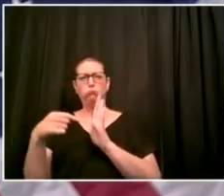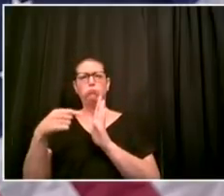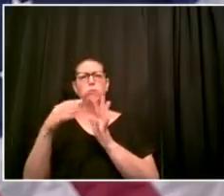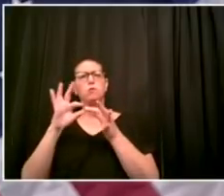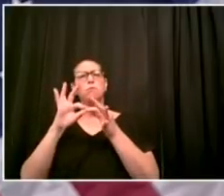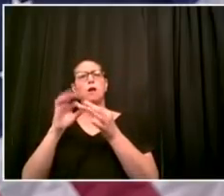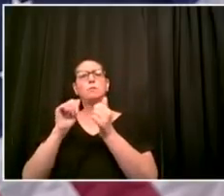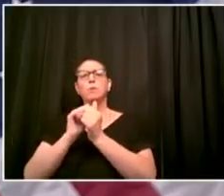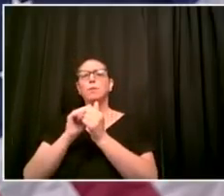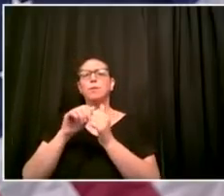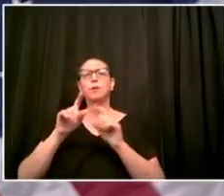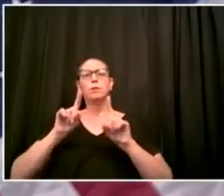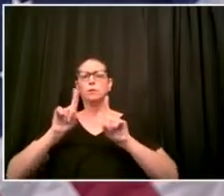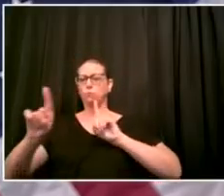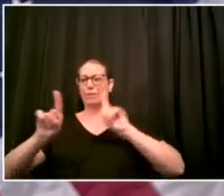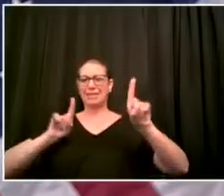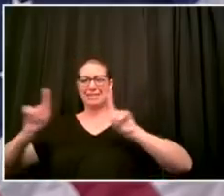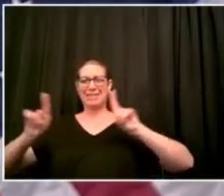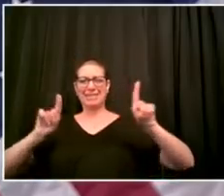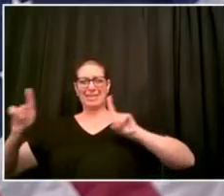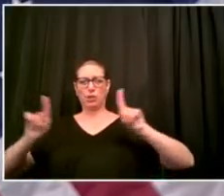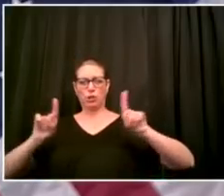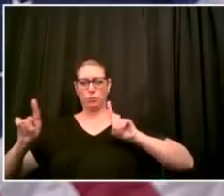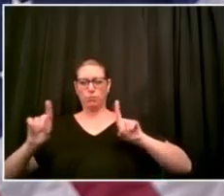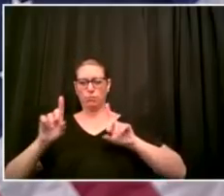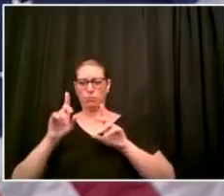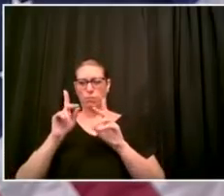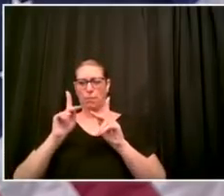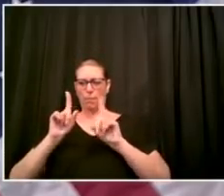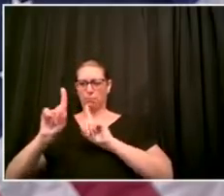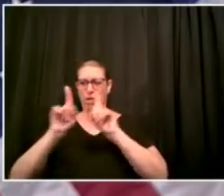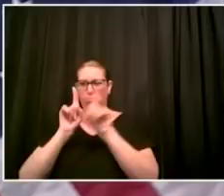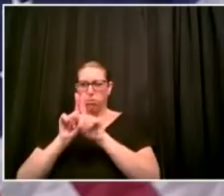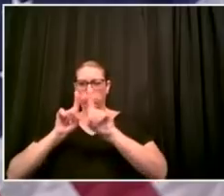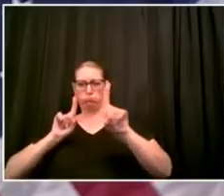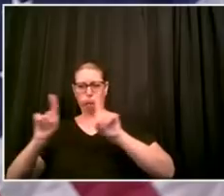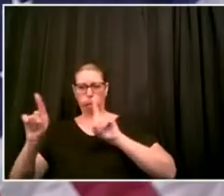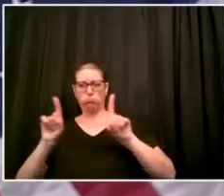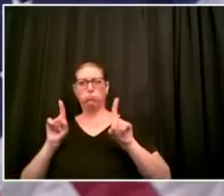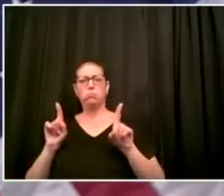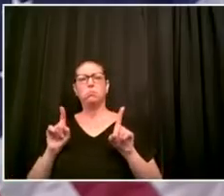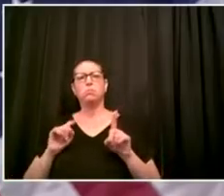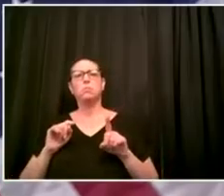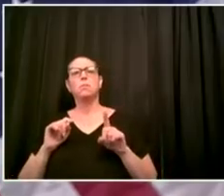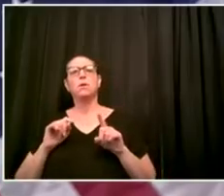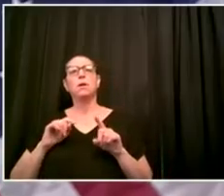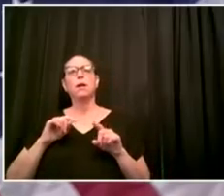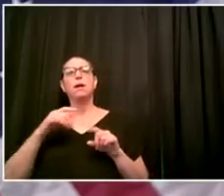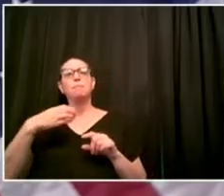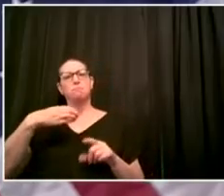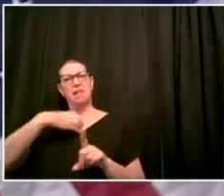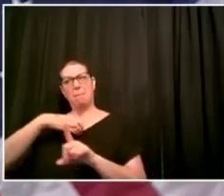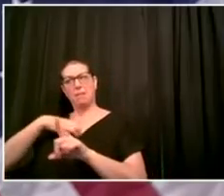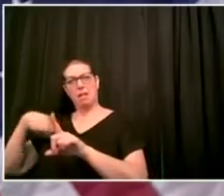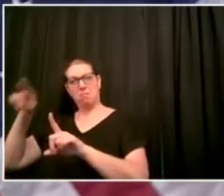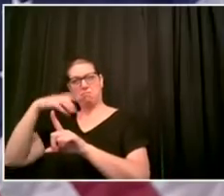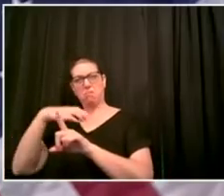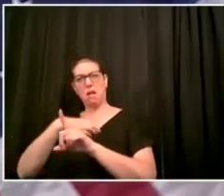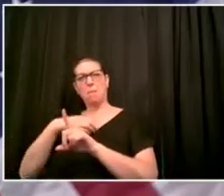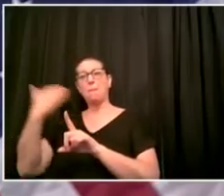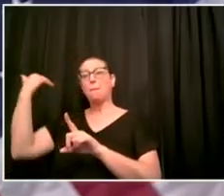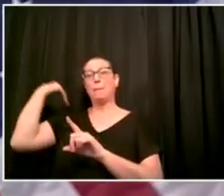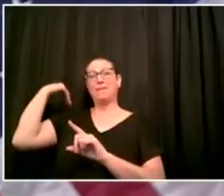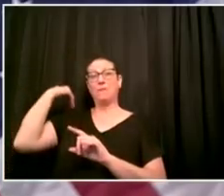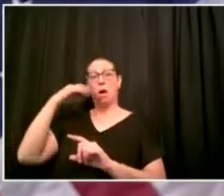and similarly, will you direct the NYPD to release full arrest data by race as the attorneys are requesting? And